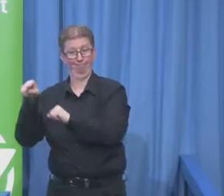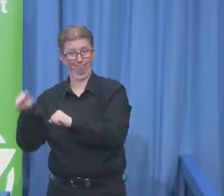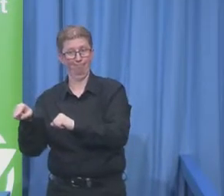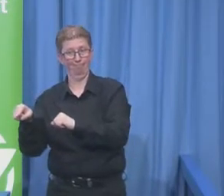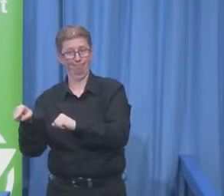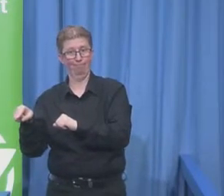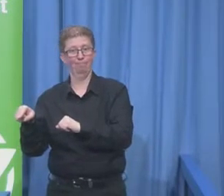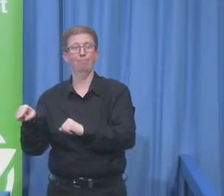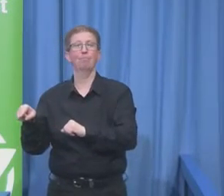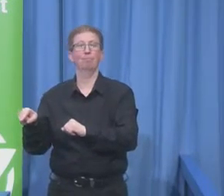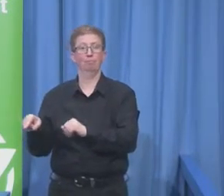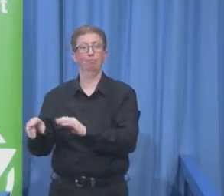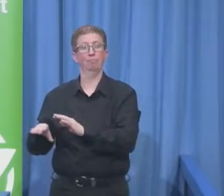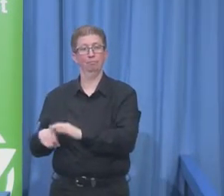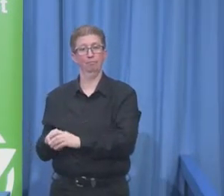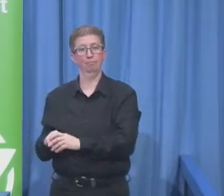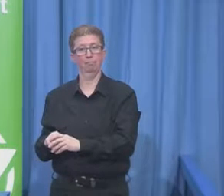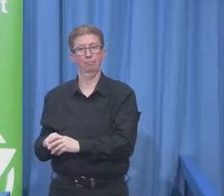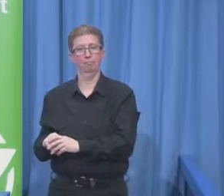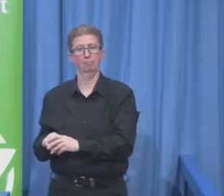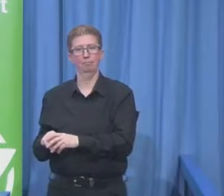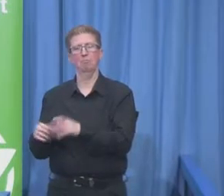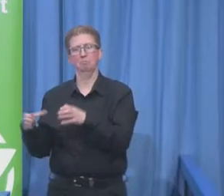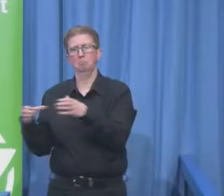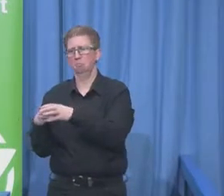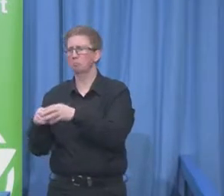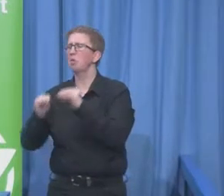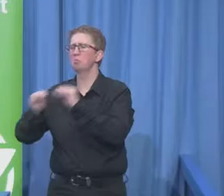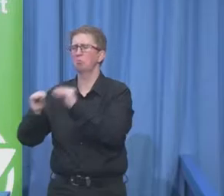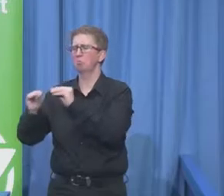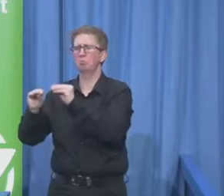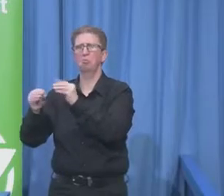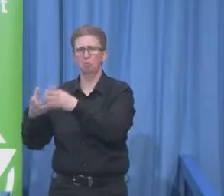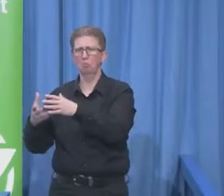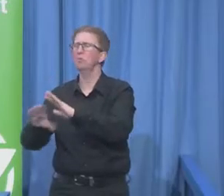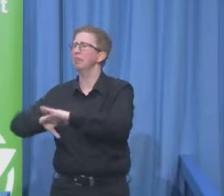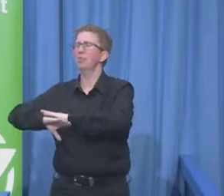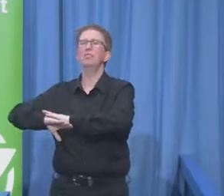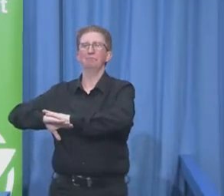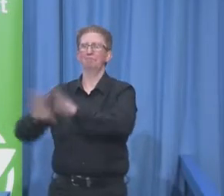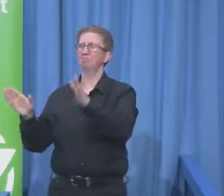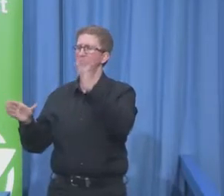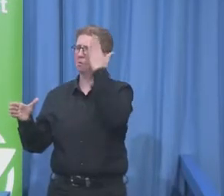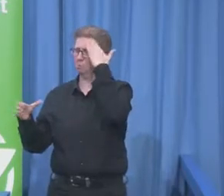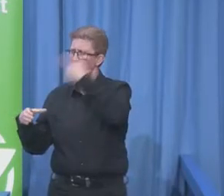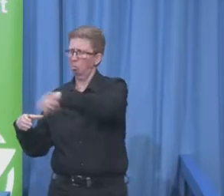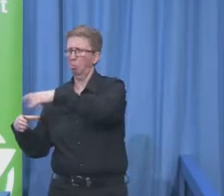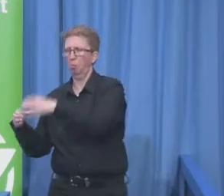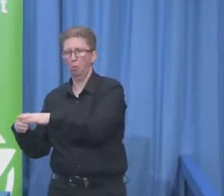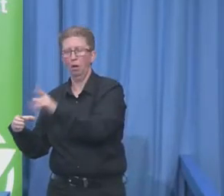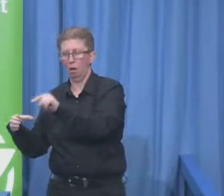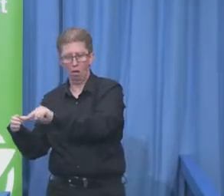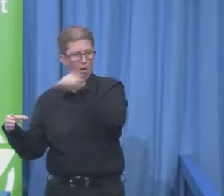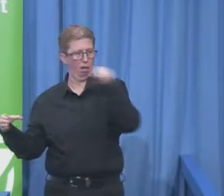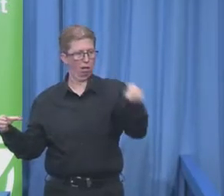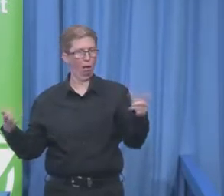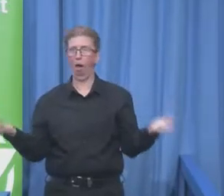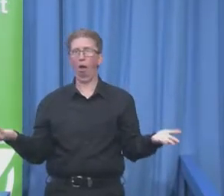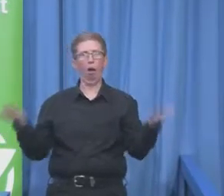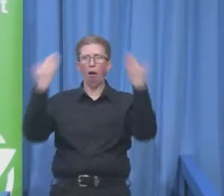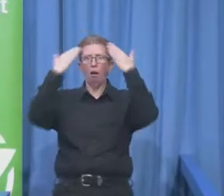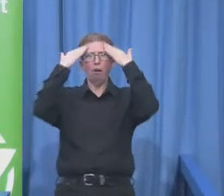unit. Well, very short, what is JBS doing? You can see JBS as a kind of spider in the web.